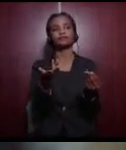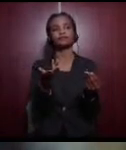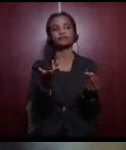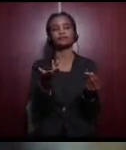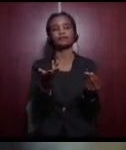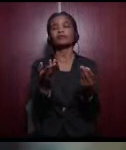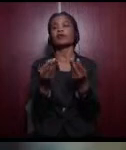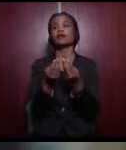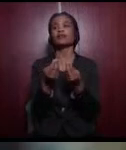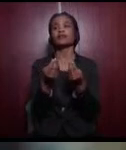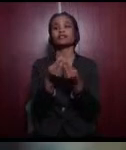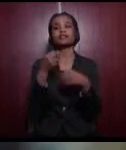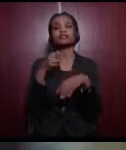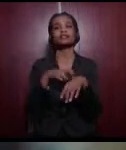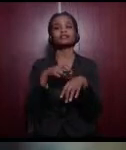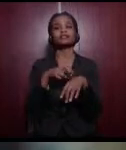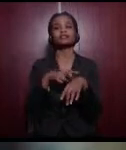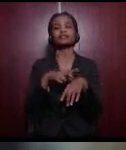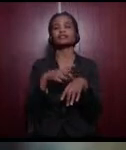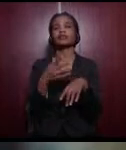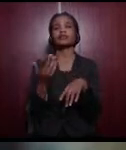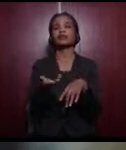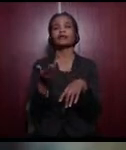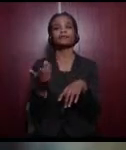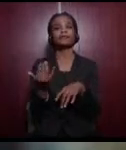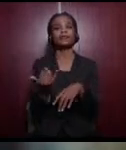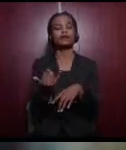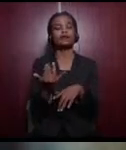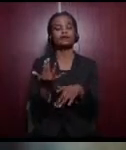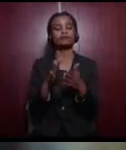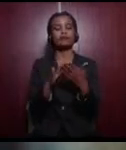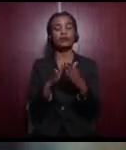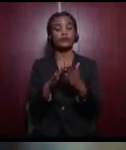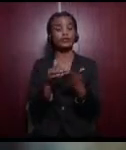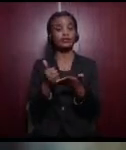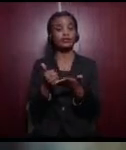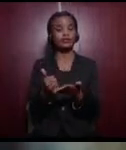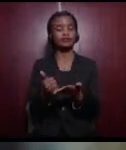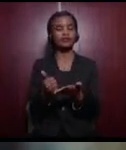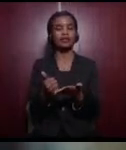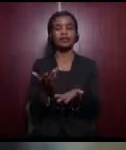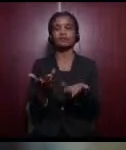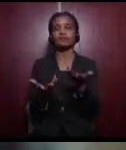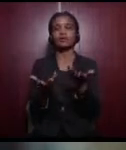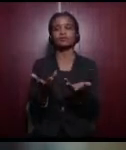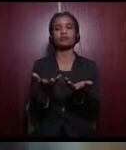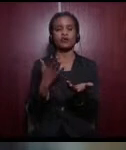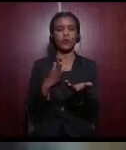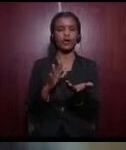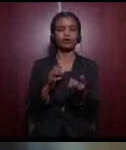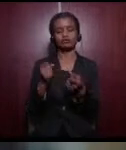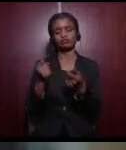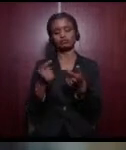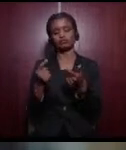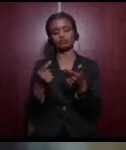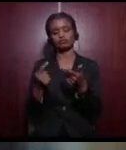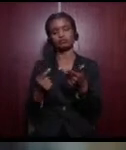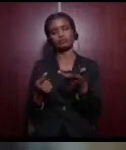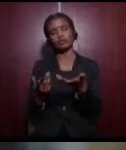things that you need, like some sort of community assistance, like Libatlo assist is it